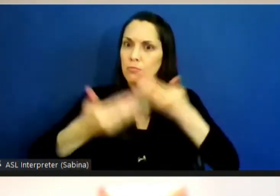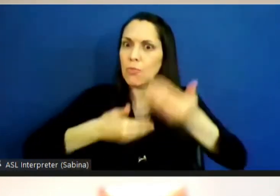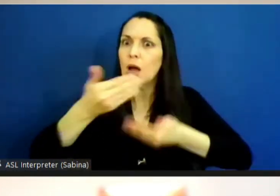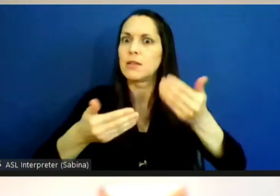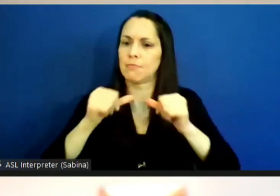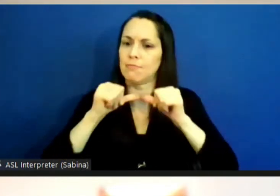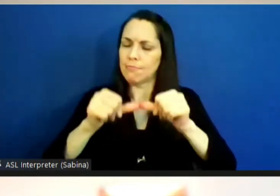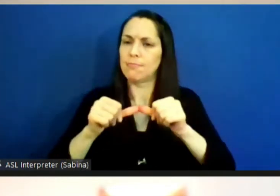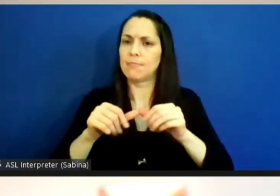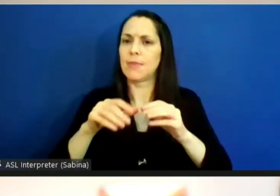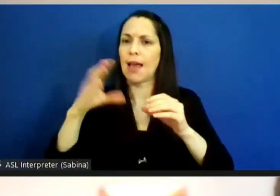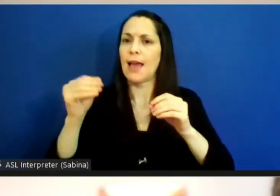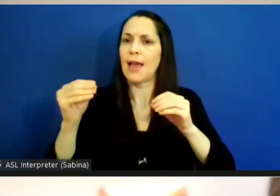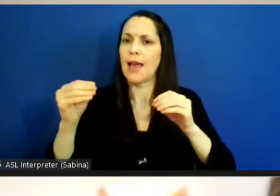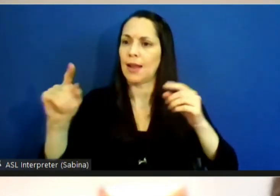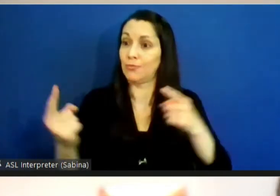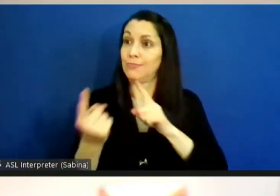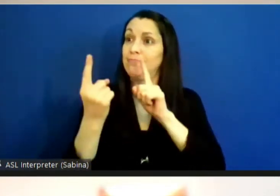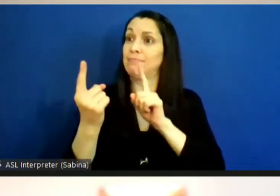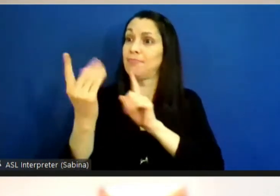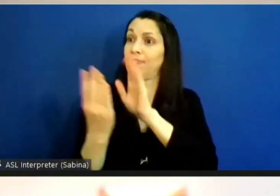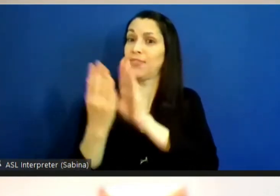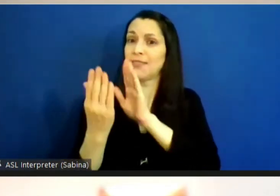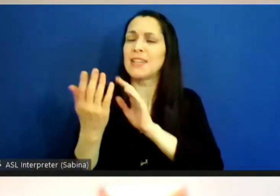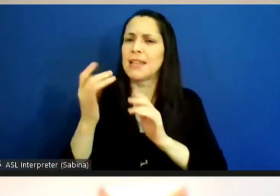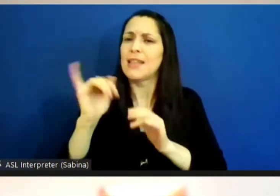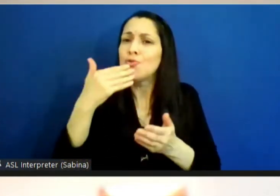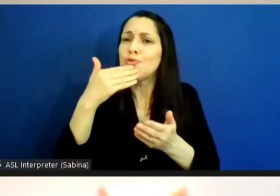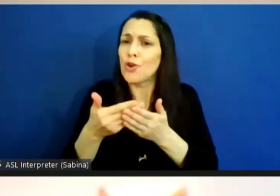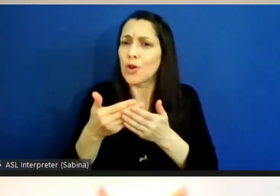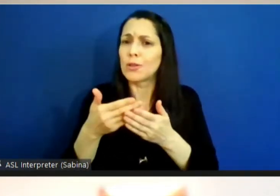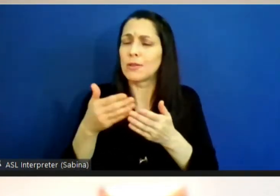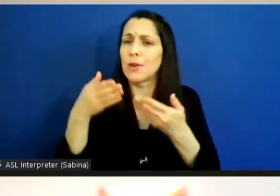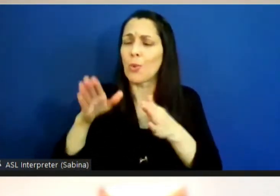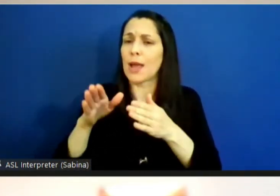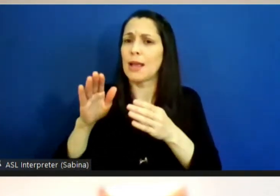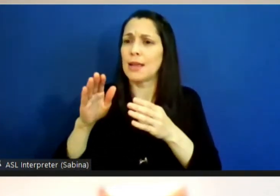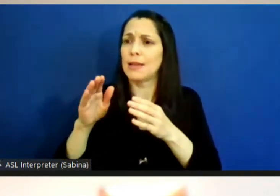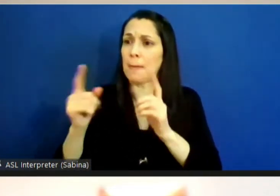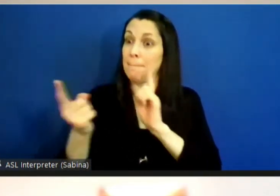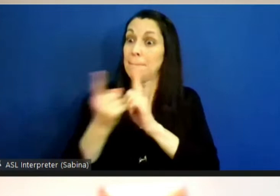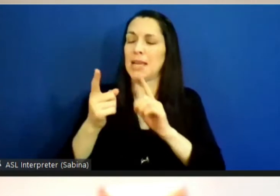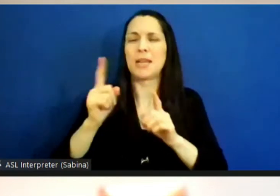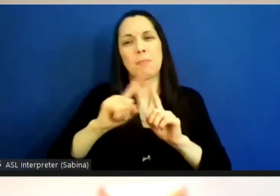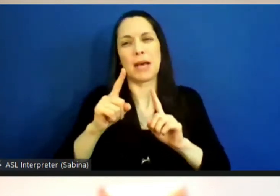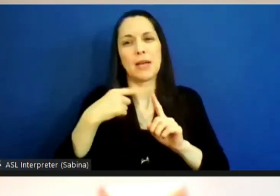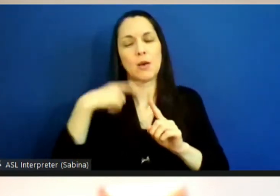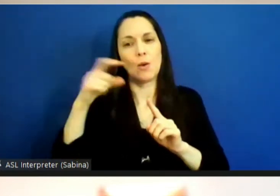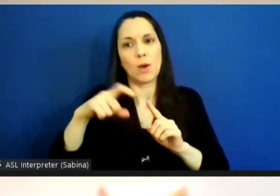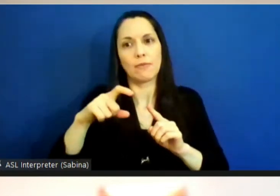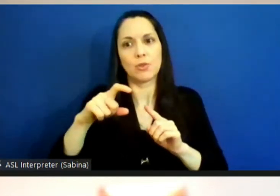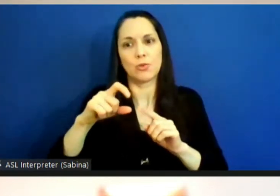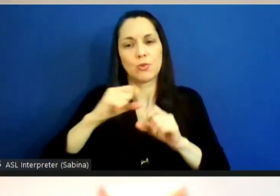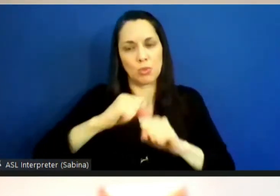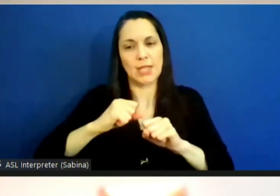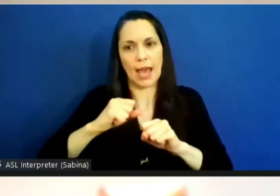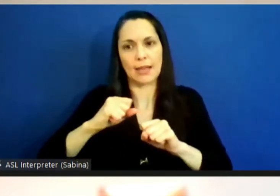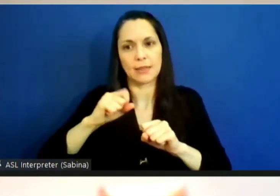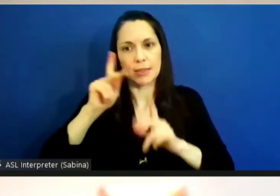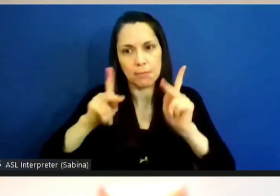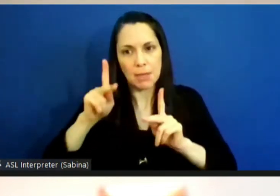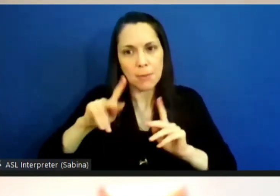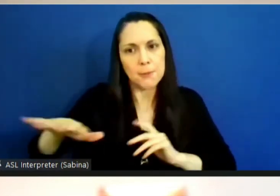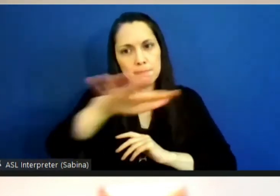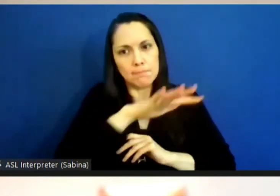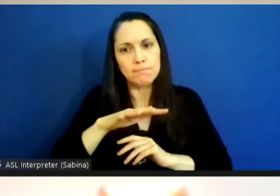way for us to be meeting, but we also want to protect the members of our community against this pandemic. So again, it's